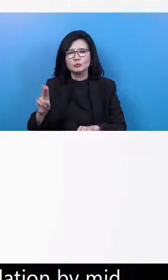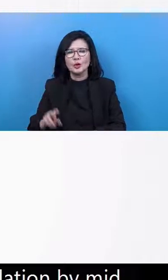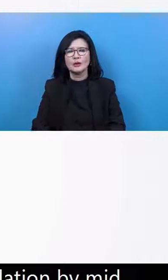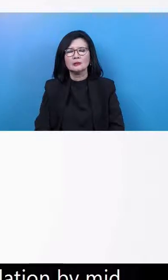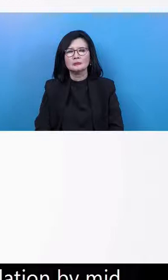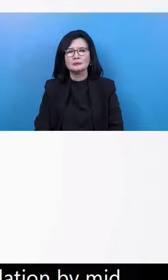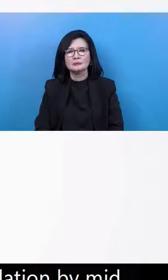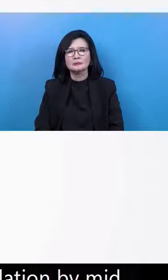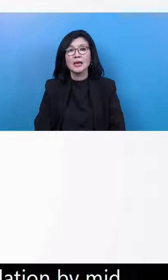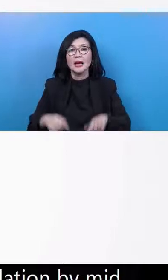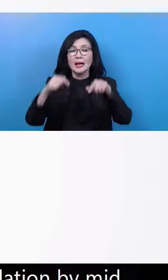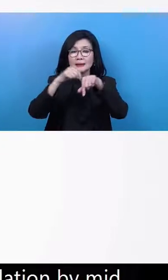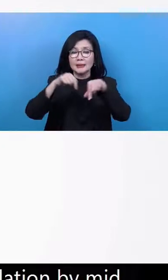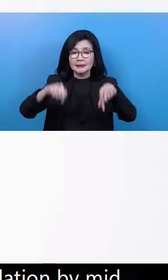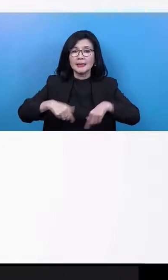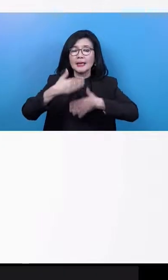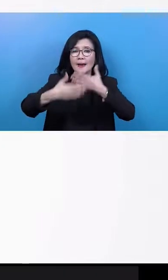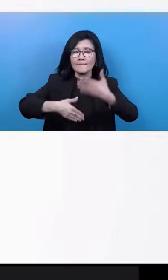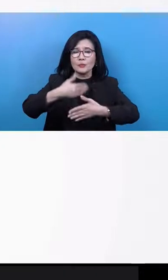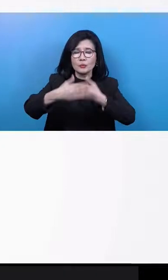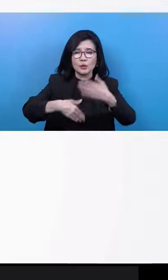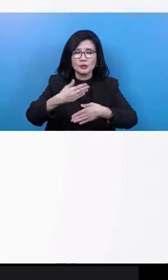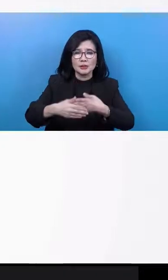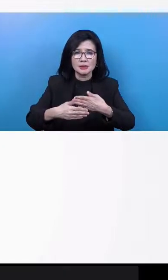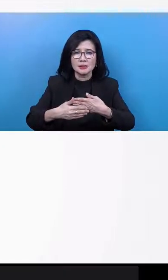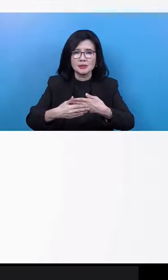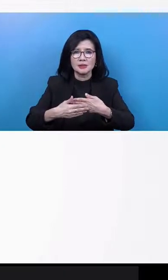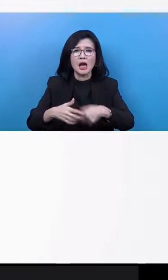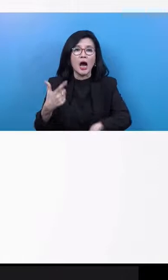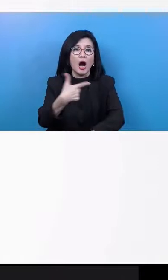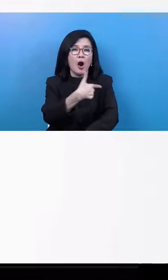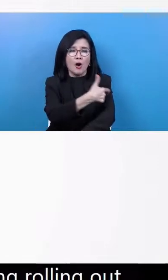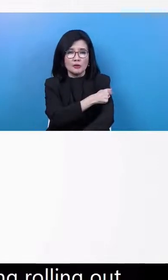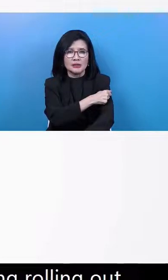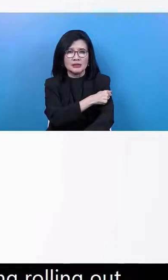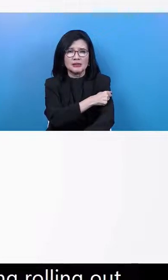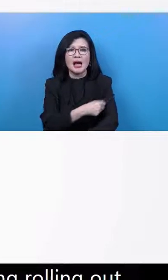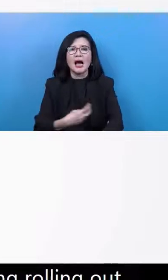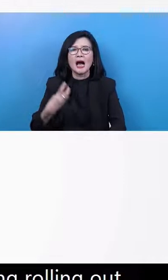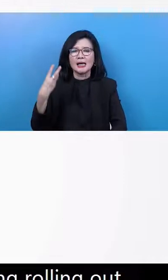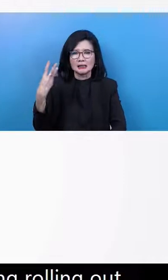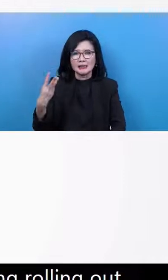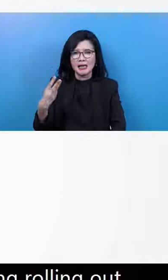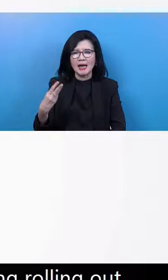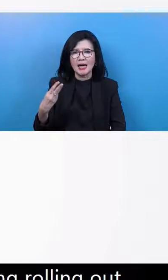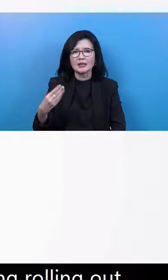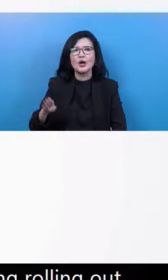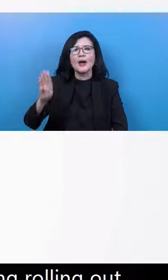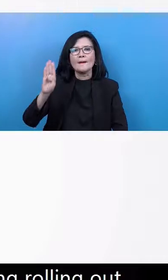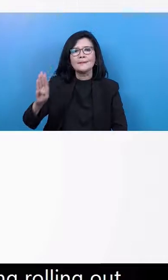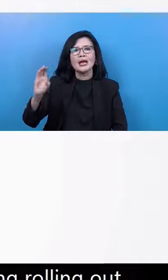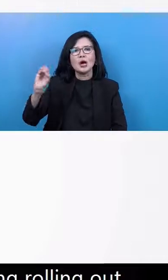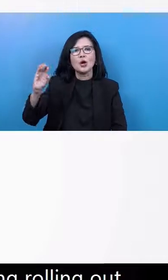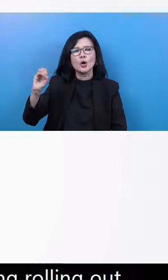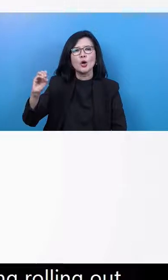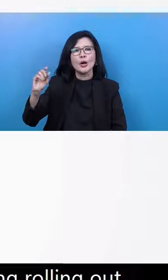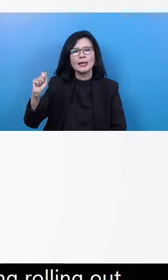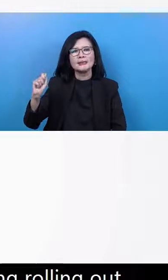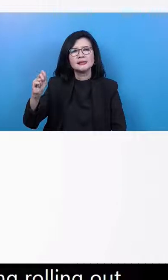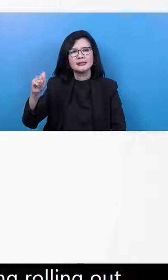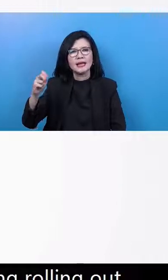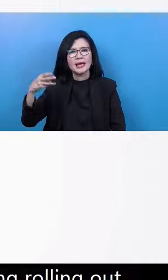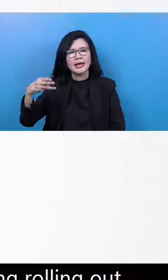starting rolling out booster vaccination. 21% of our population have received booster vaccination. This